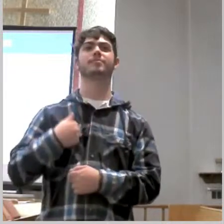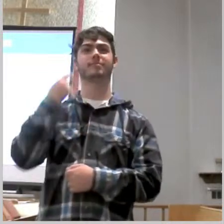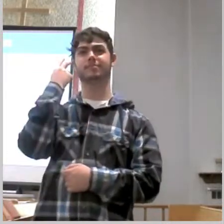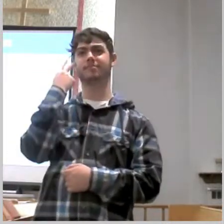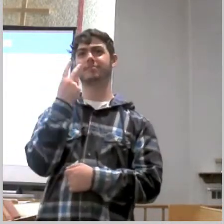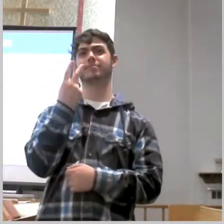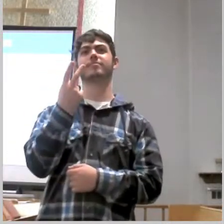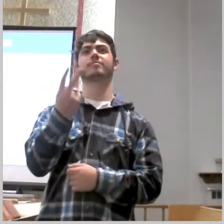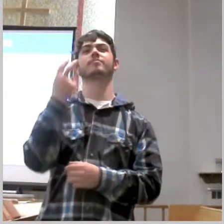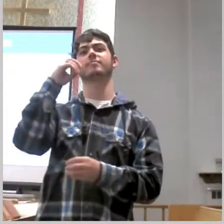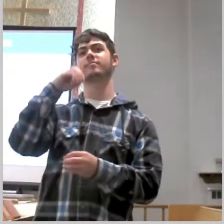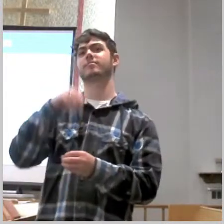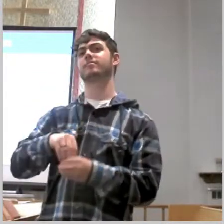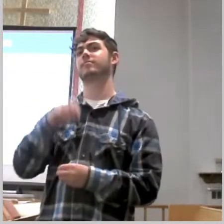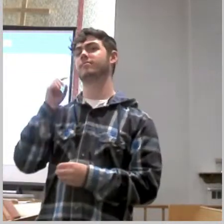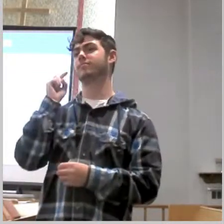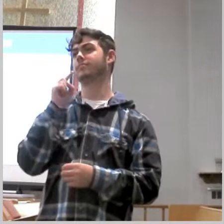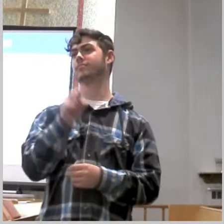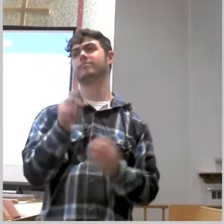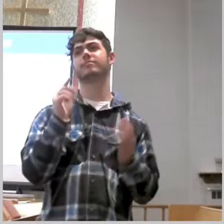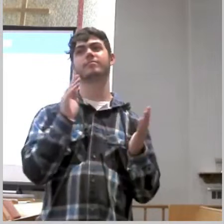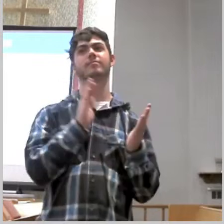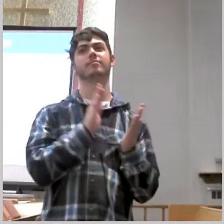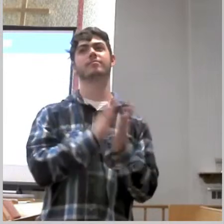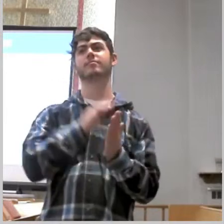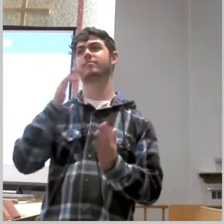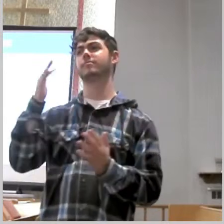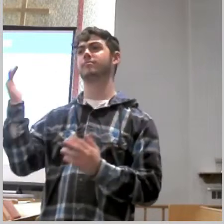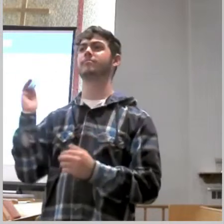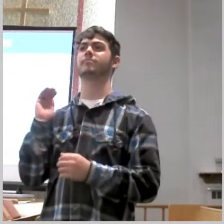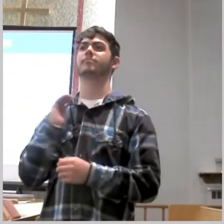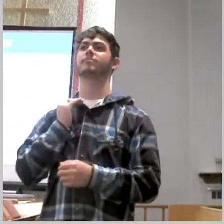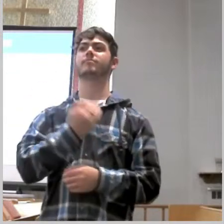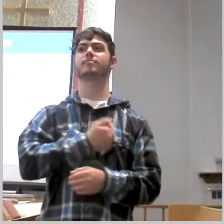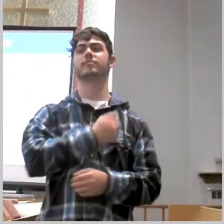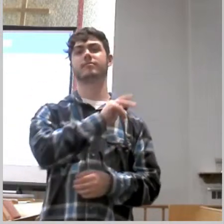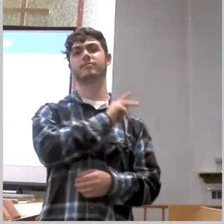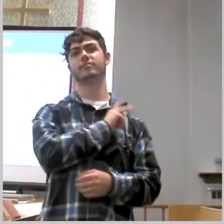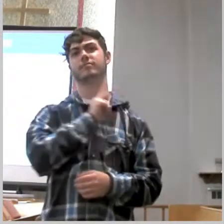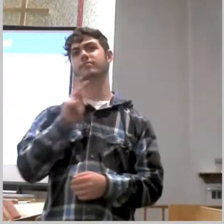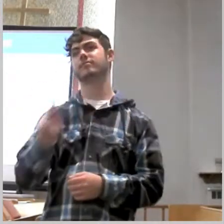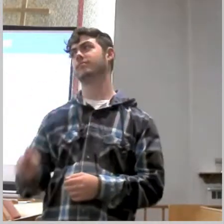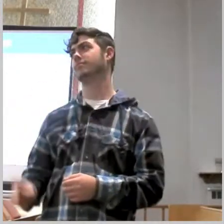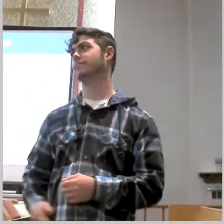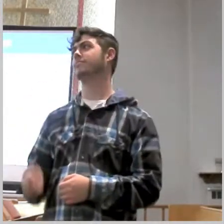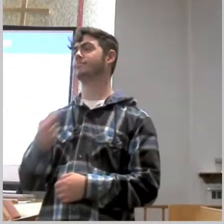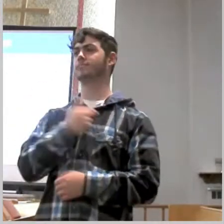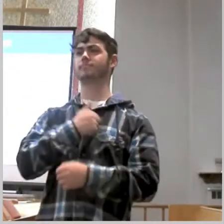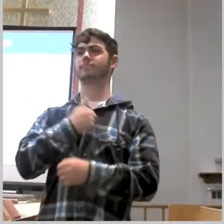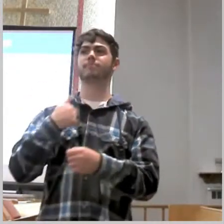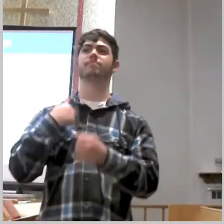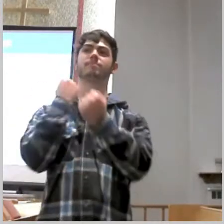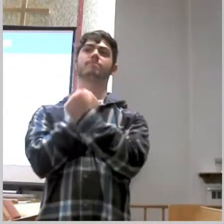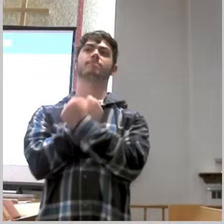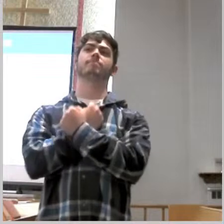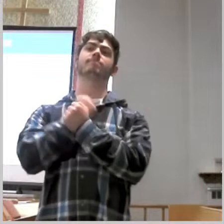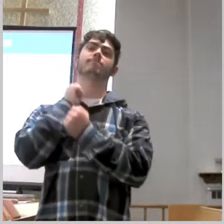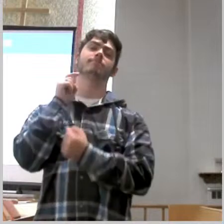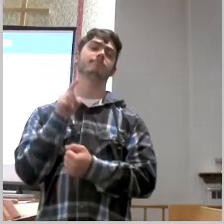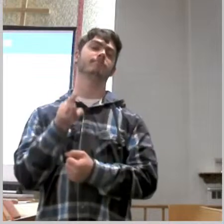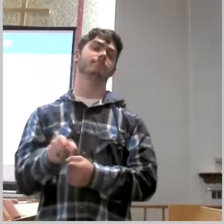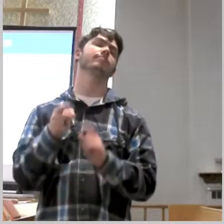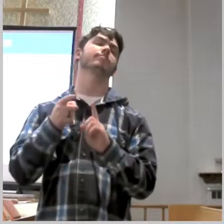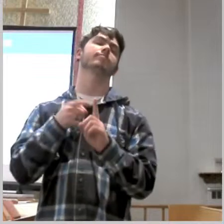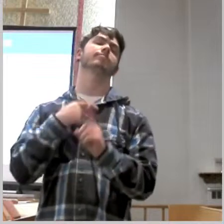Lord. We see in you the glory of our King, and we love you with